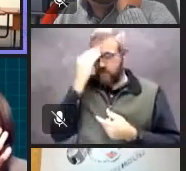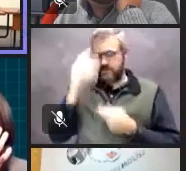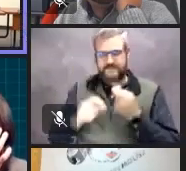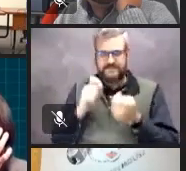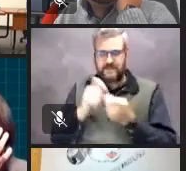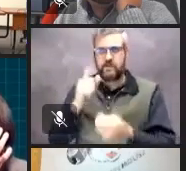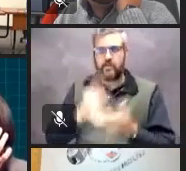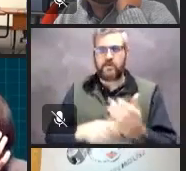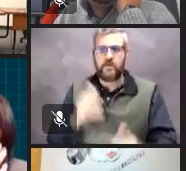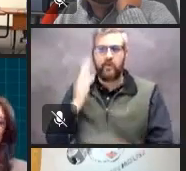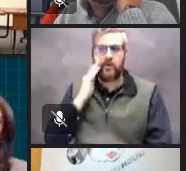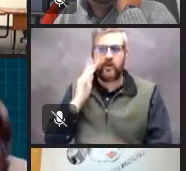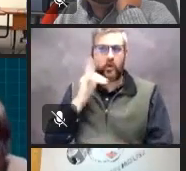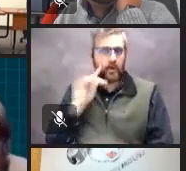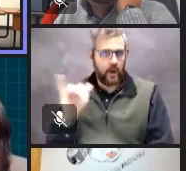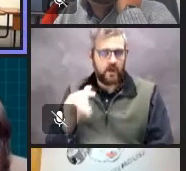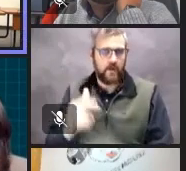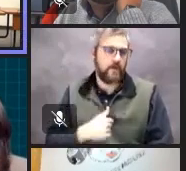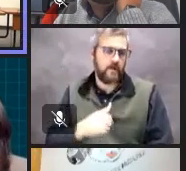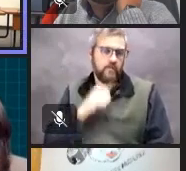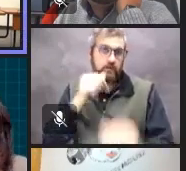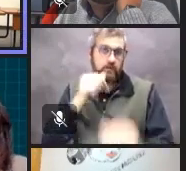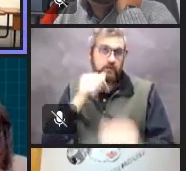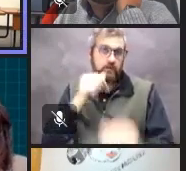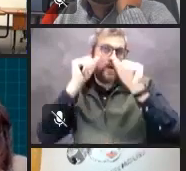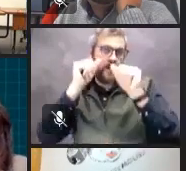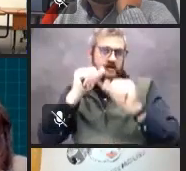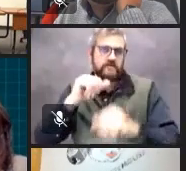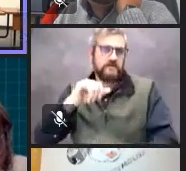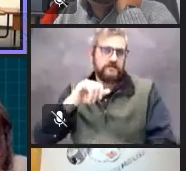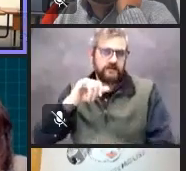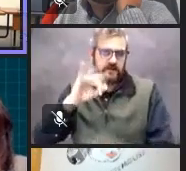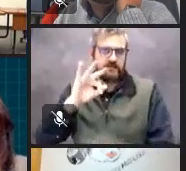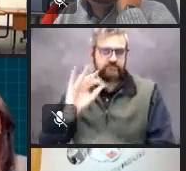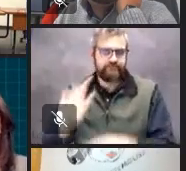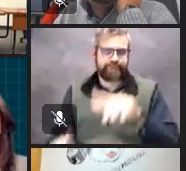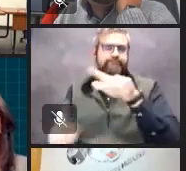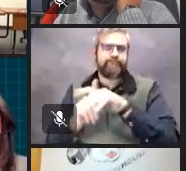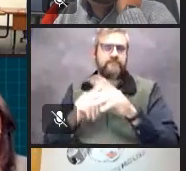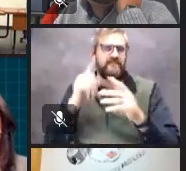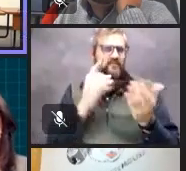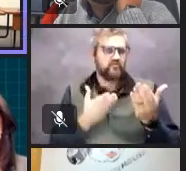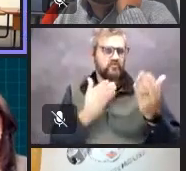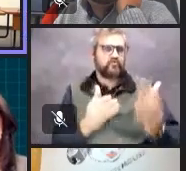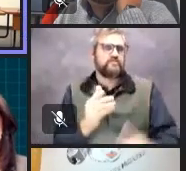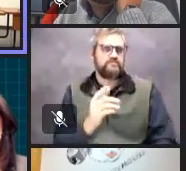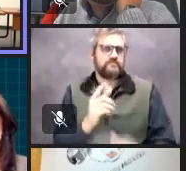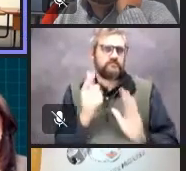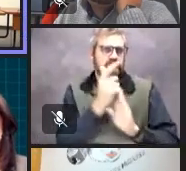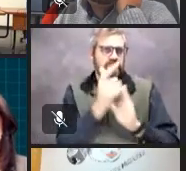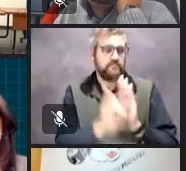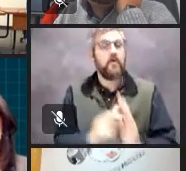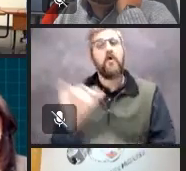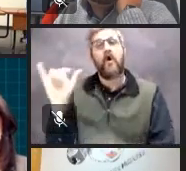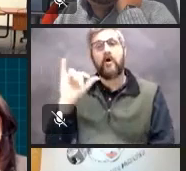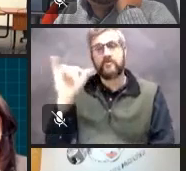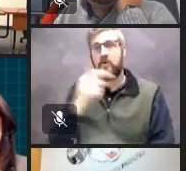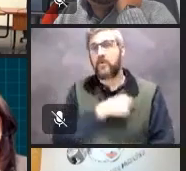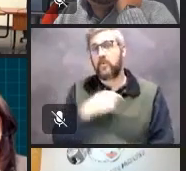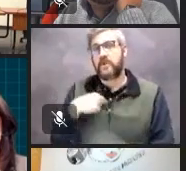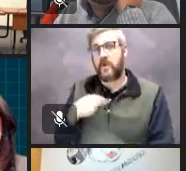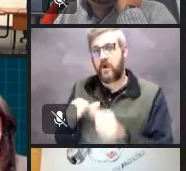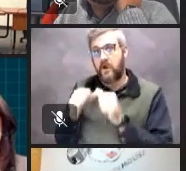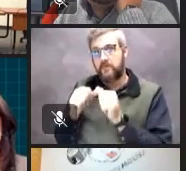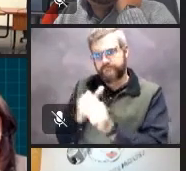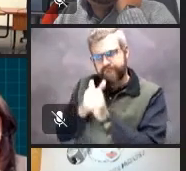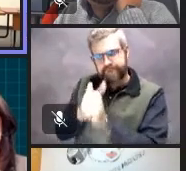but I would not be at all surprised if something around that gets introduced. We're also keeping track of, will